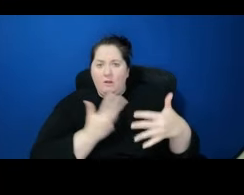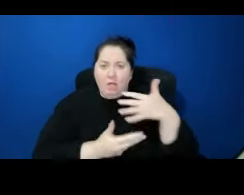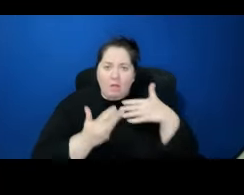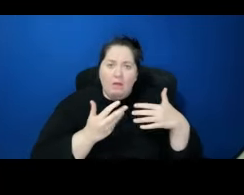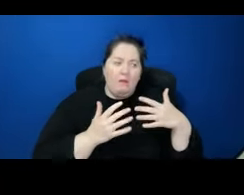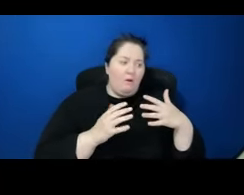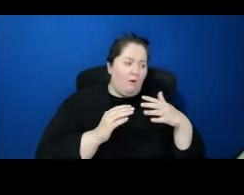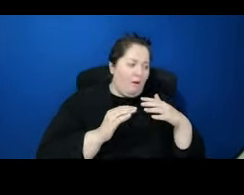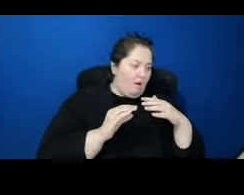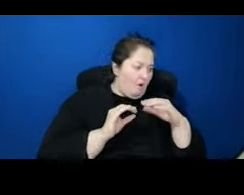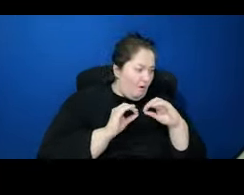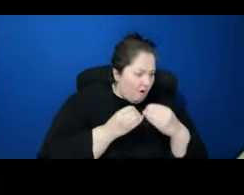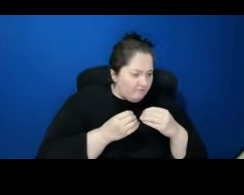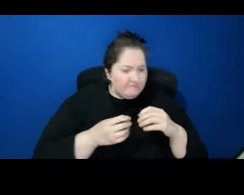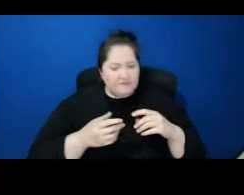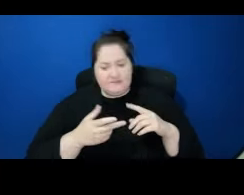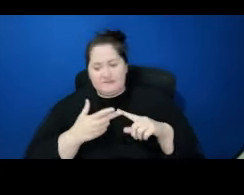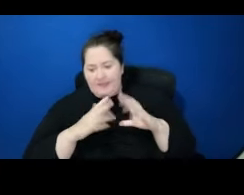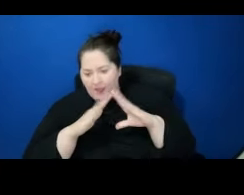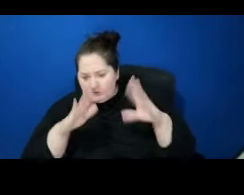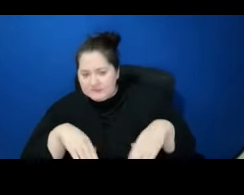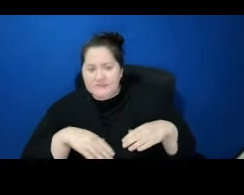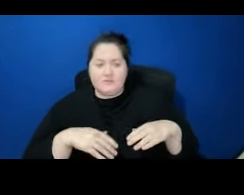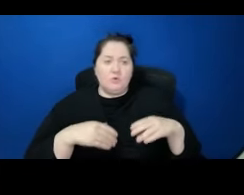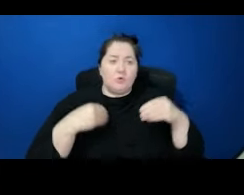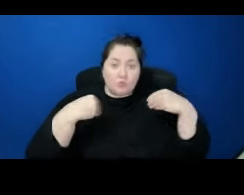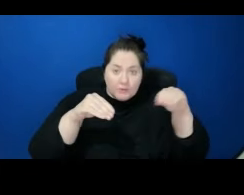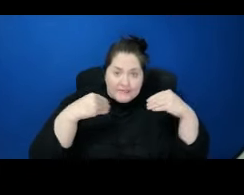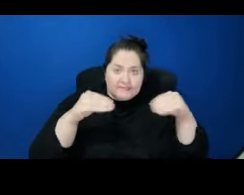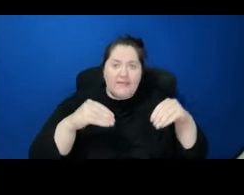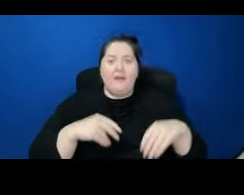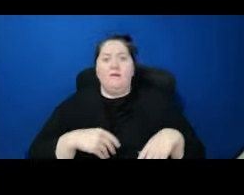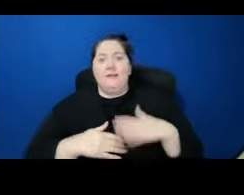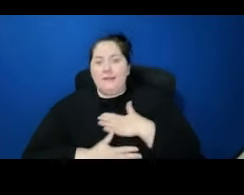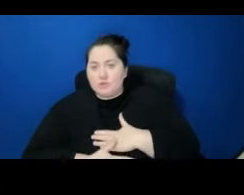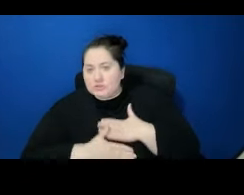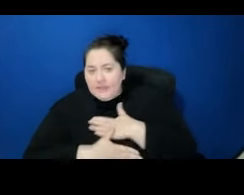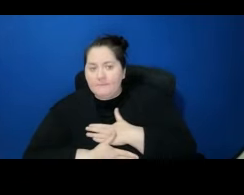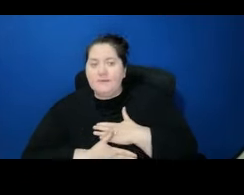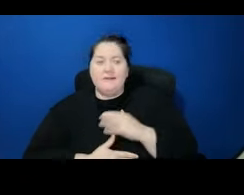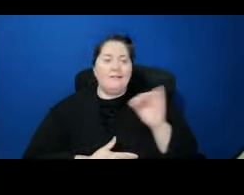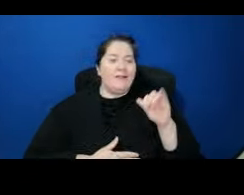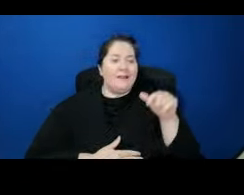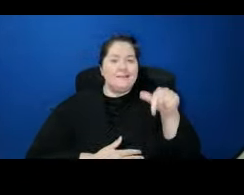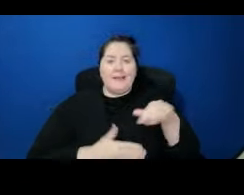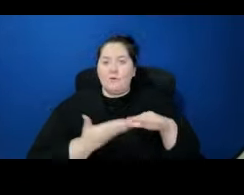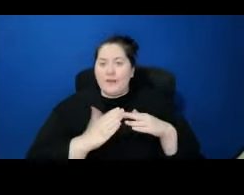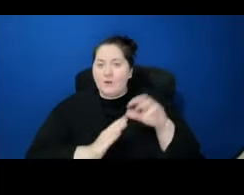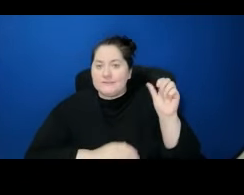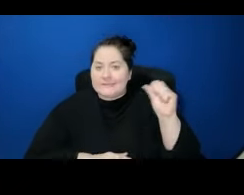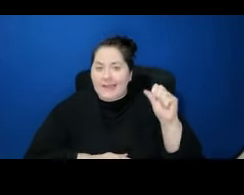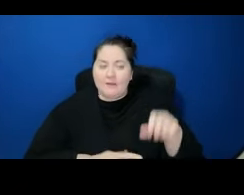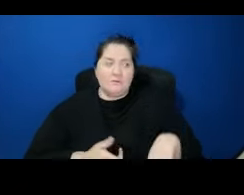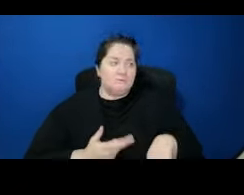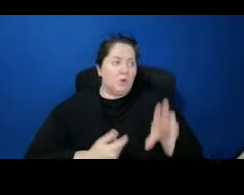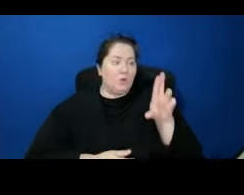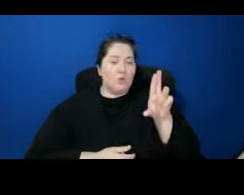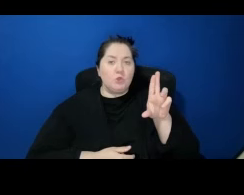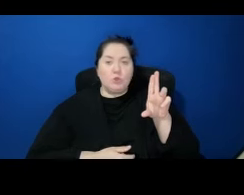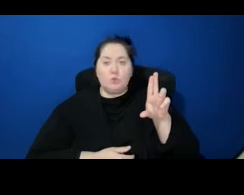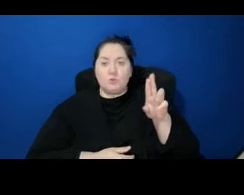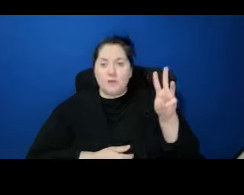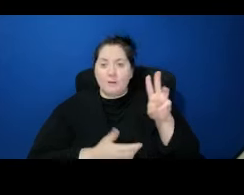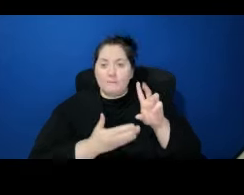office, retail, entertainment, and access to regional transit. These are places like downtown, the U District, Capitol